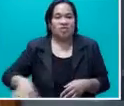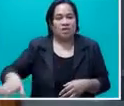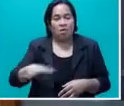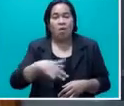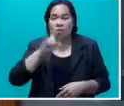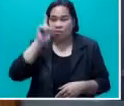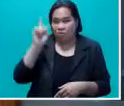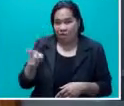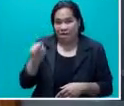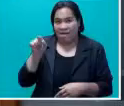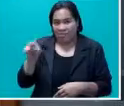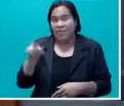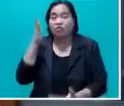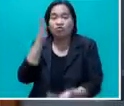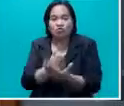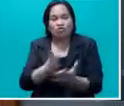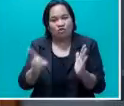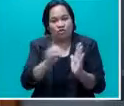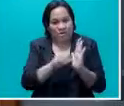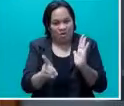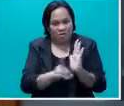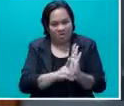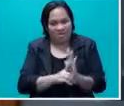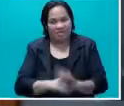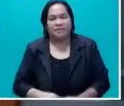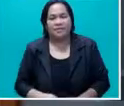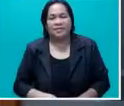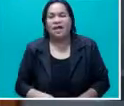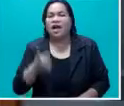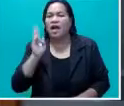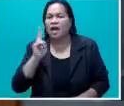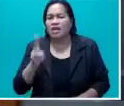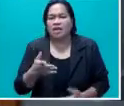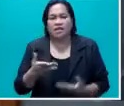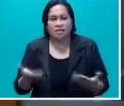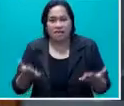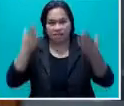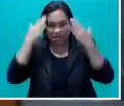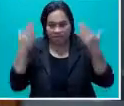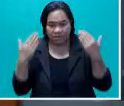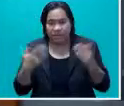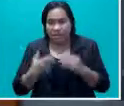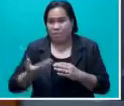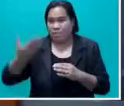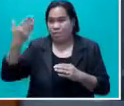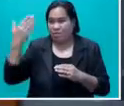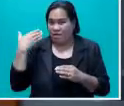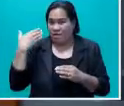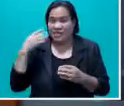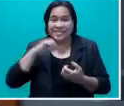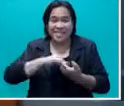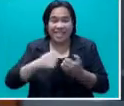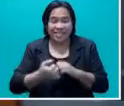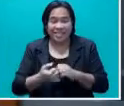That is a true democracy. Again, Honorable Speaker, in the previous session, we